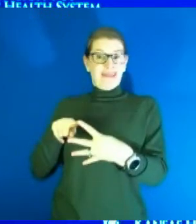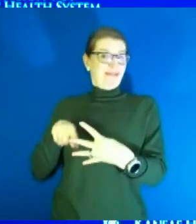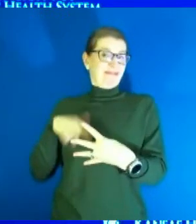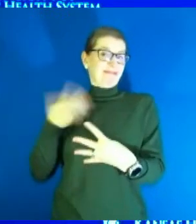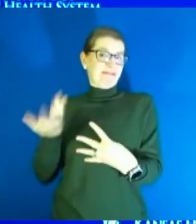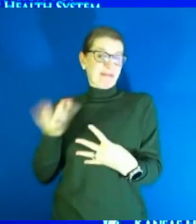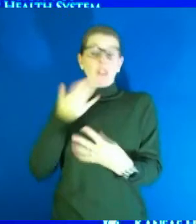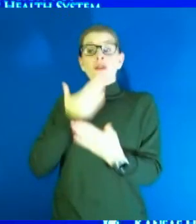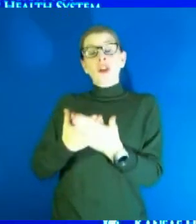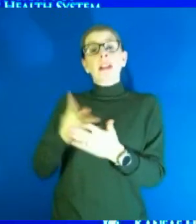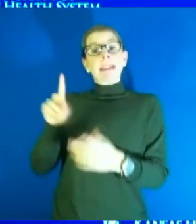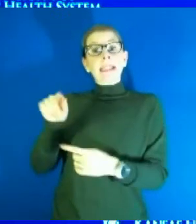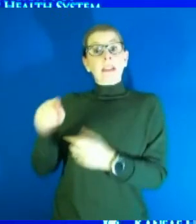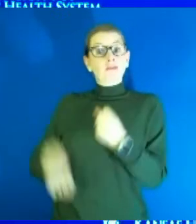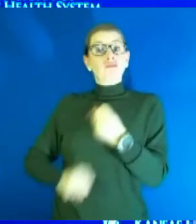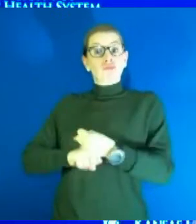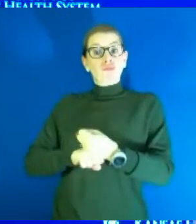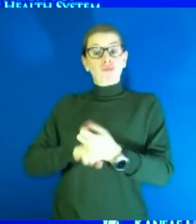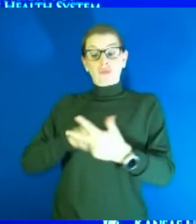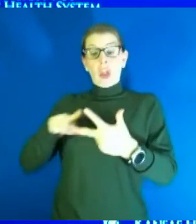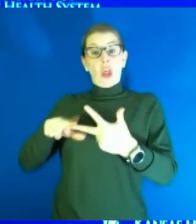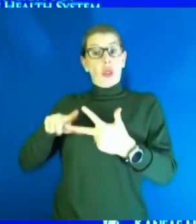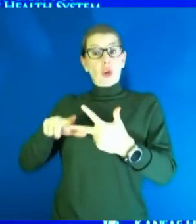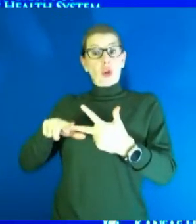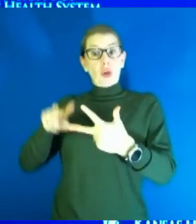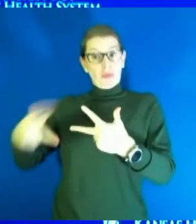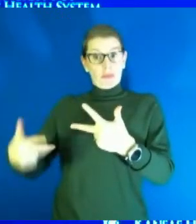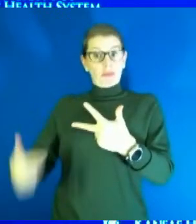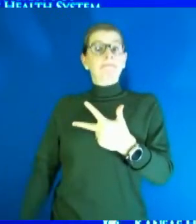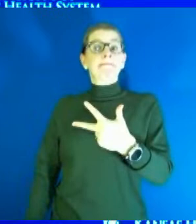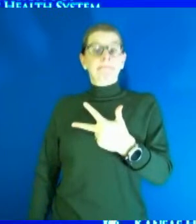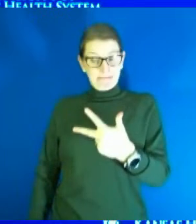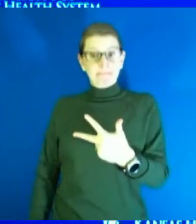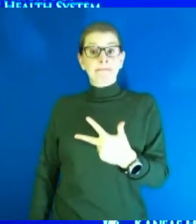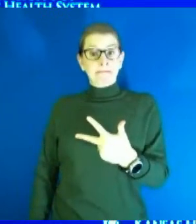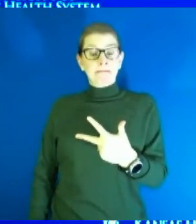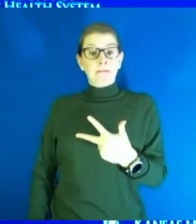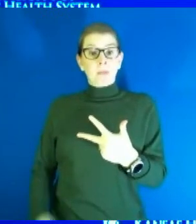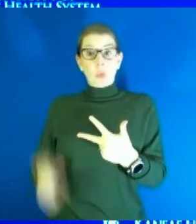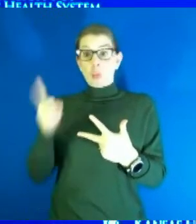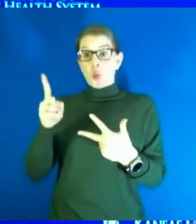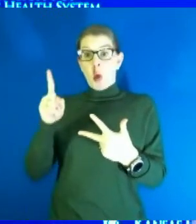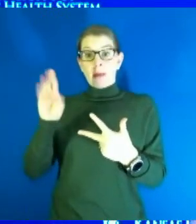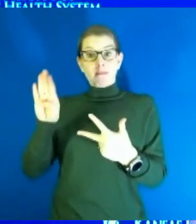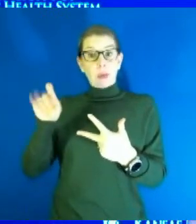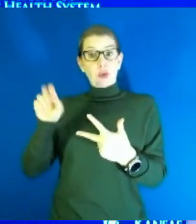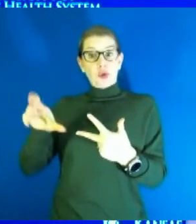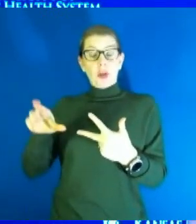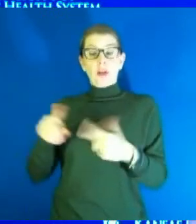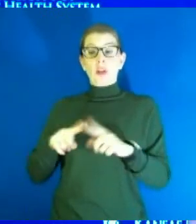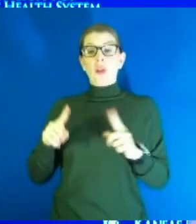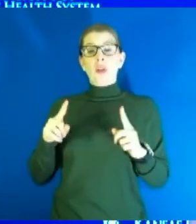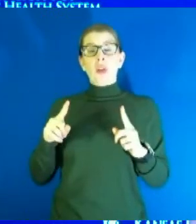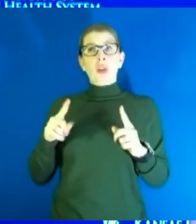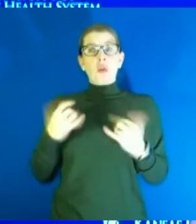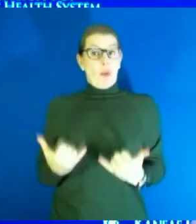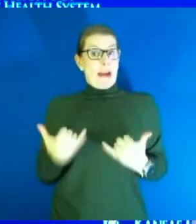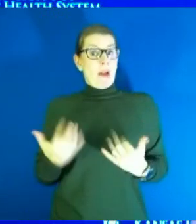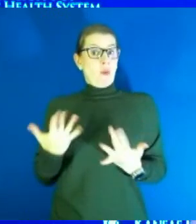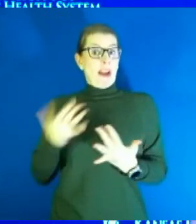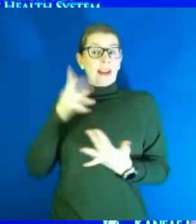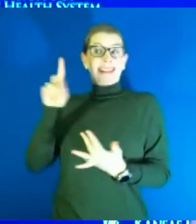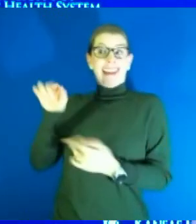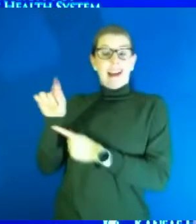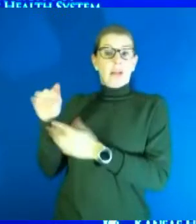data supporting the use of that 3rd dose, that 1 booster. So right now we are just continuing to wait for the data. We